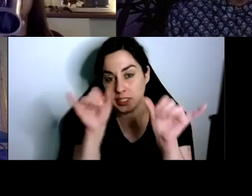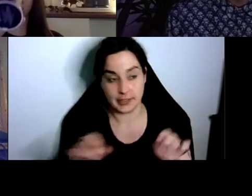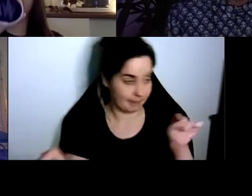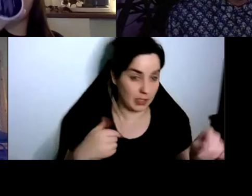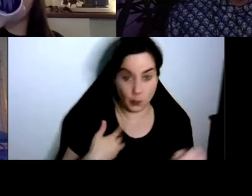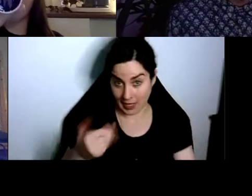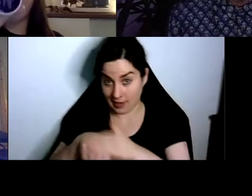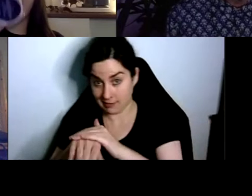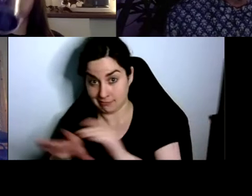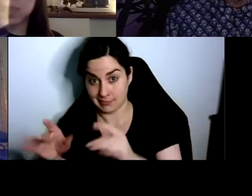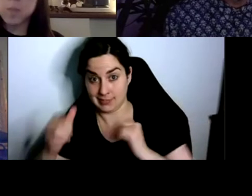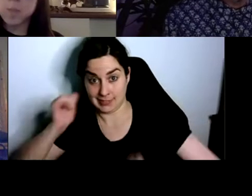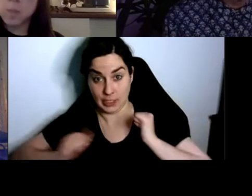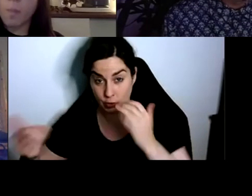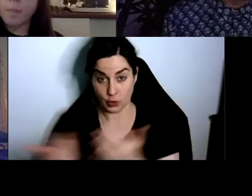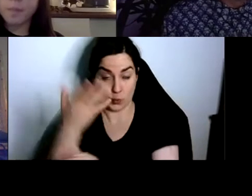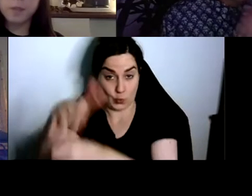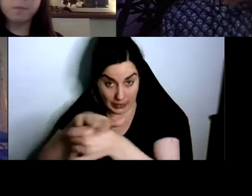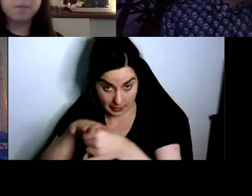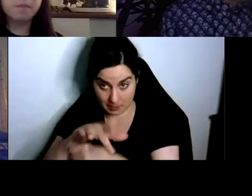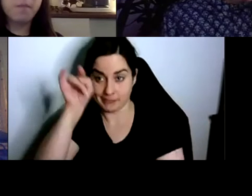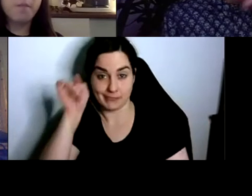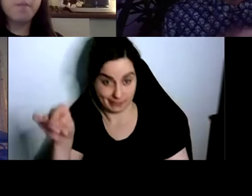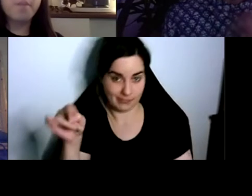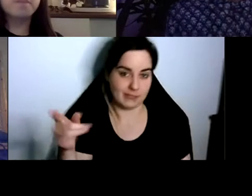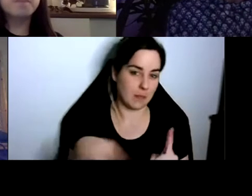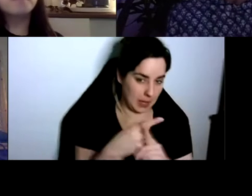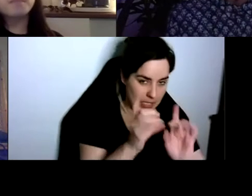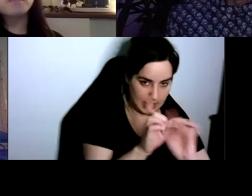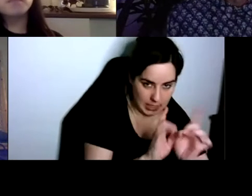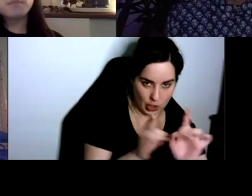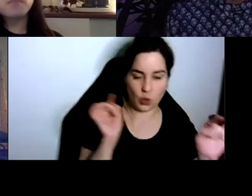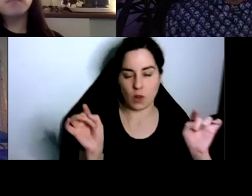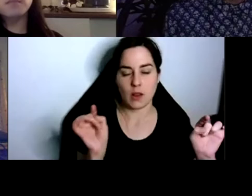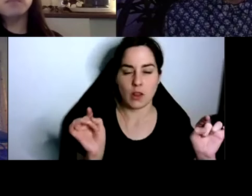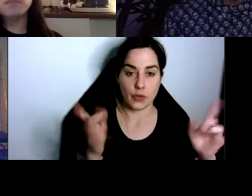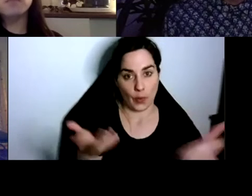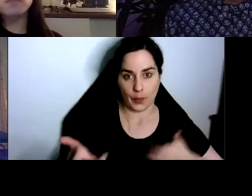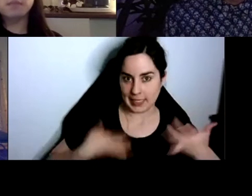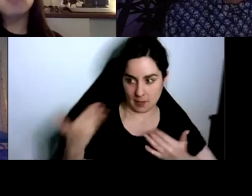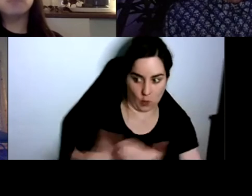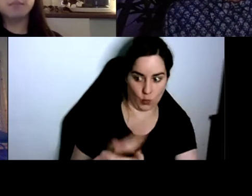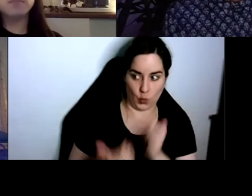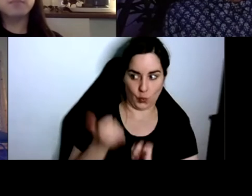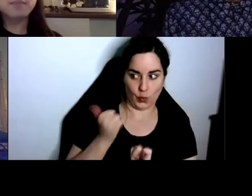space. We moved to a new location last year. So we were, of course, excited about using the new theater.